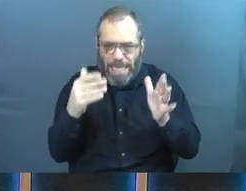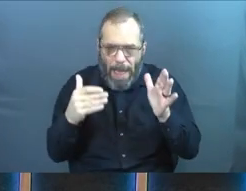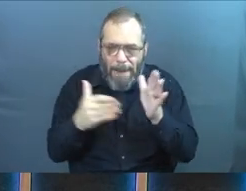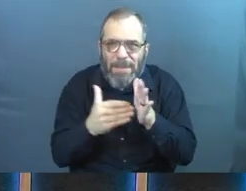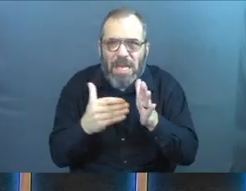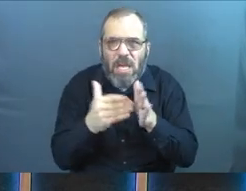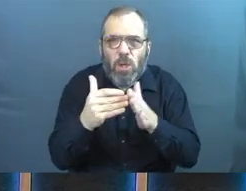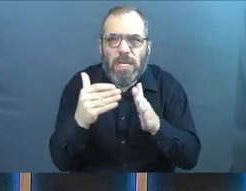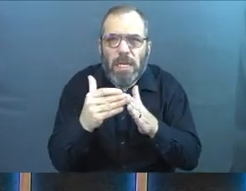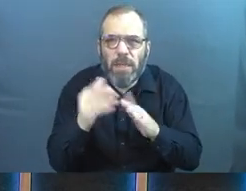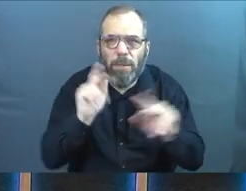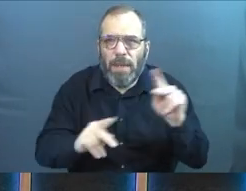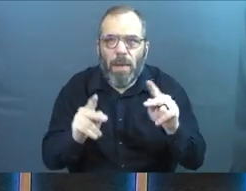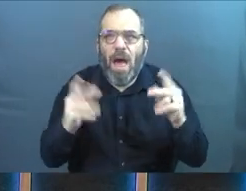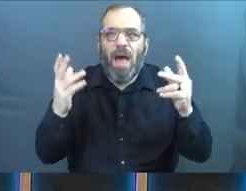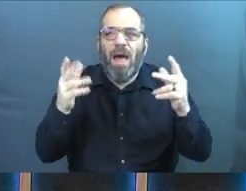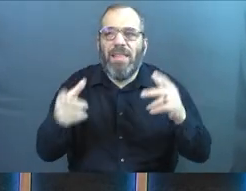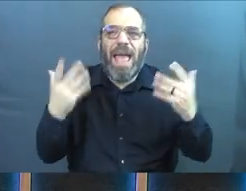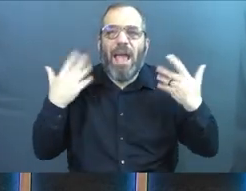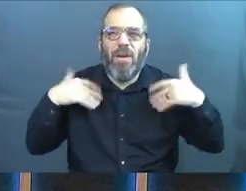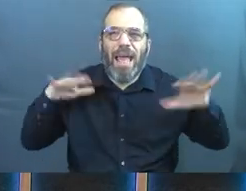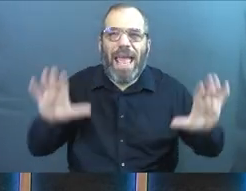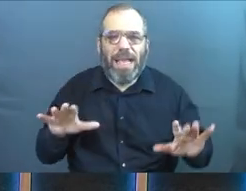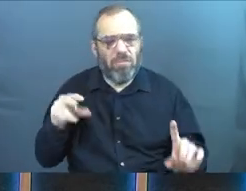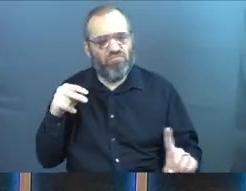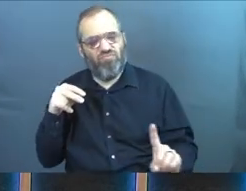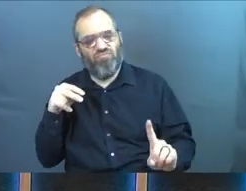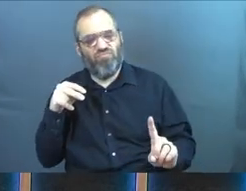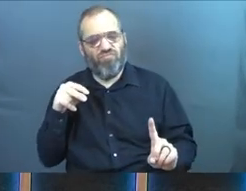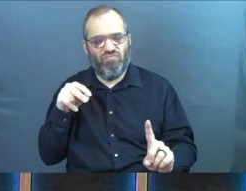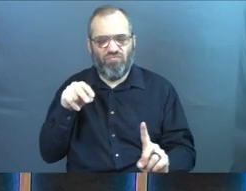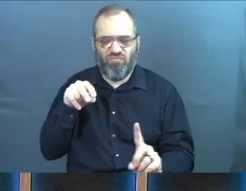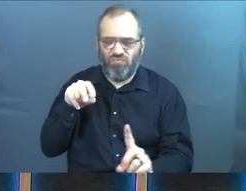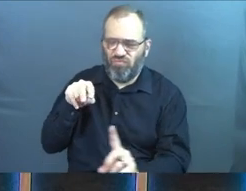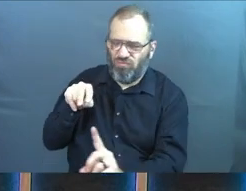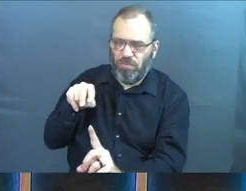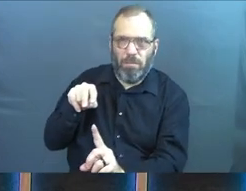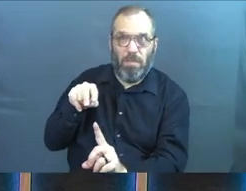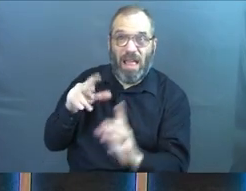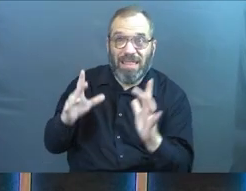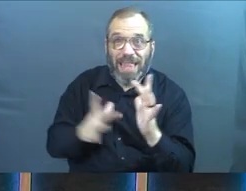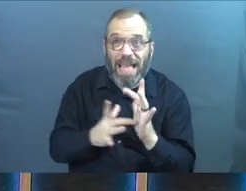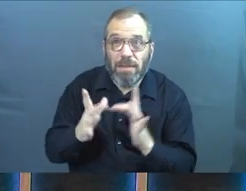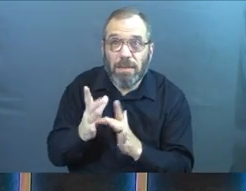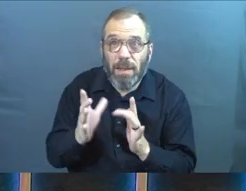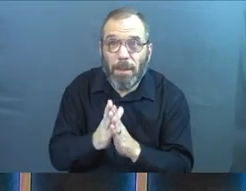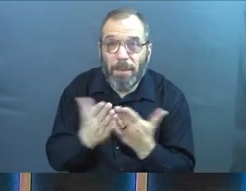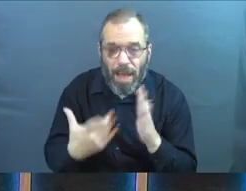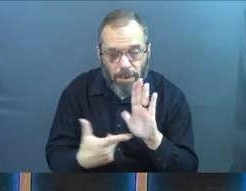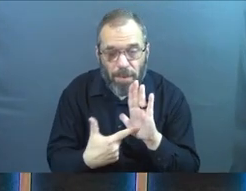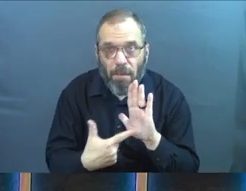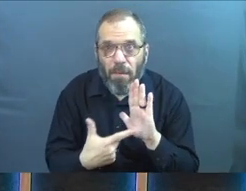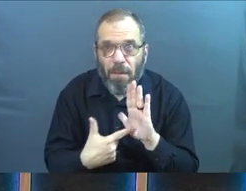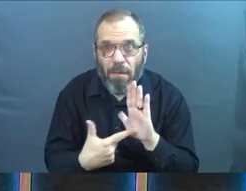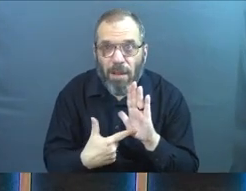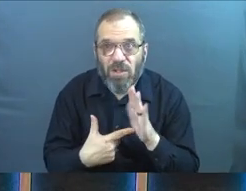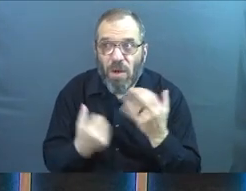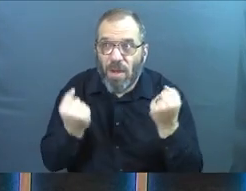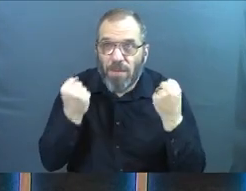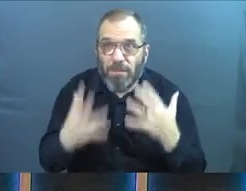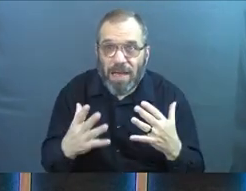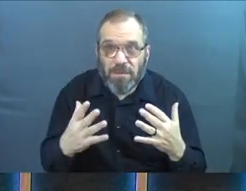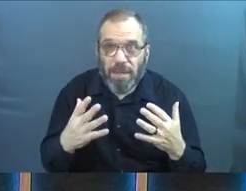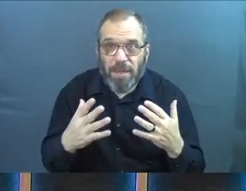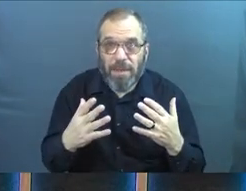have, Jesus said, their angel kind of watching over them. That's in the scripture. And so there must be a lot of